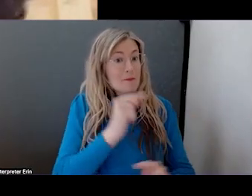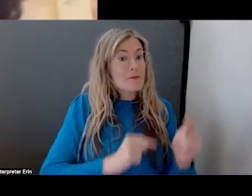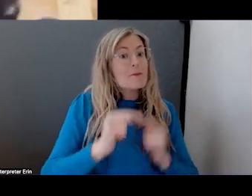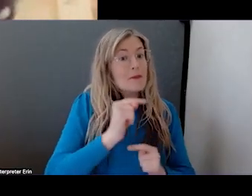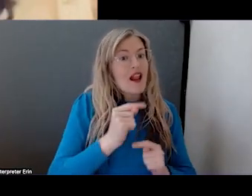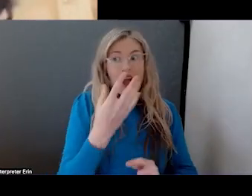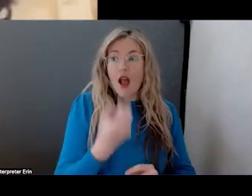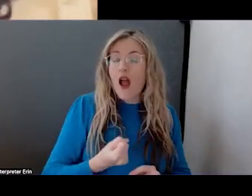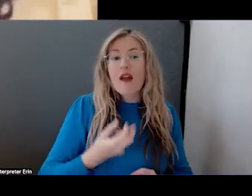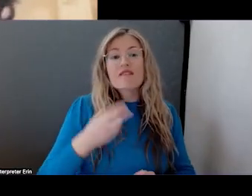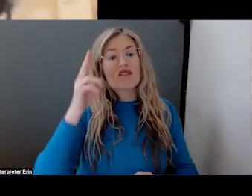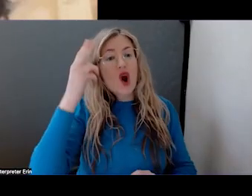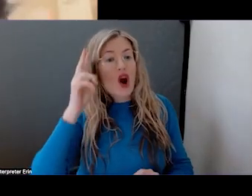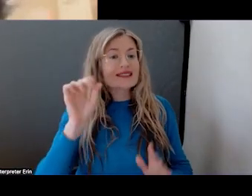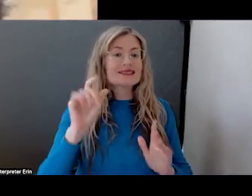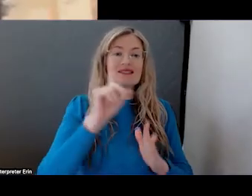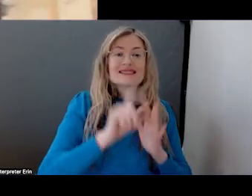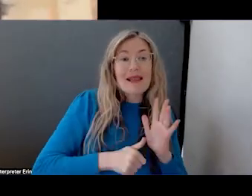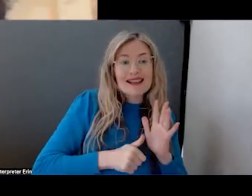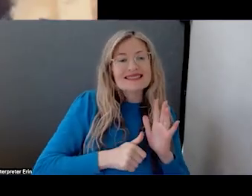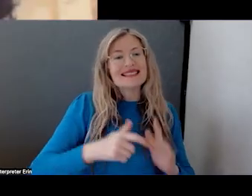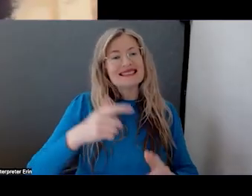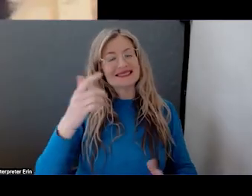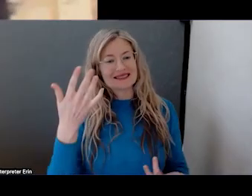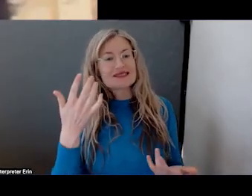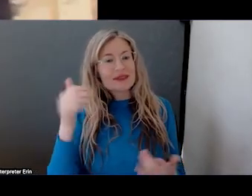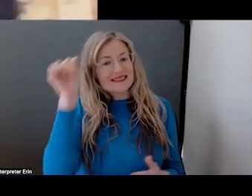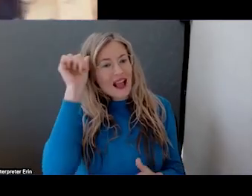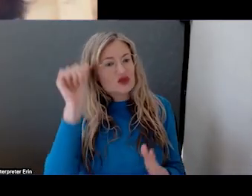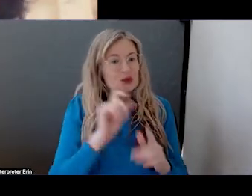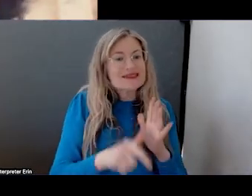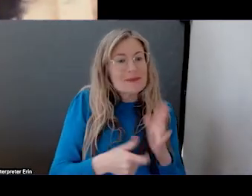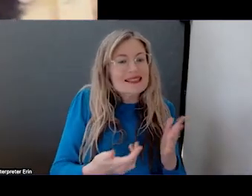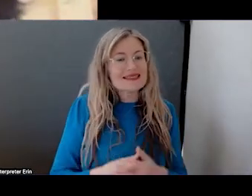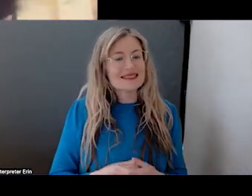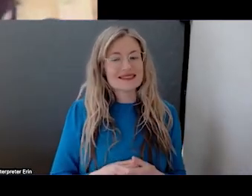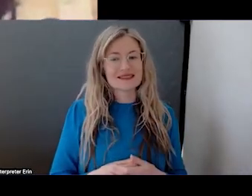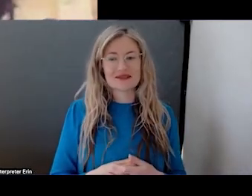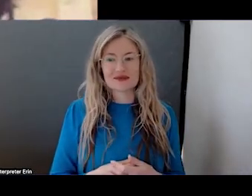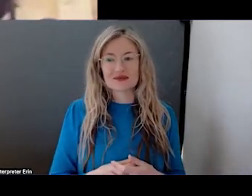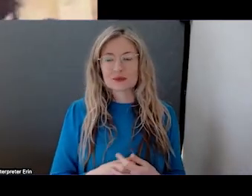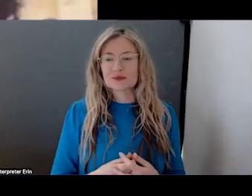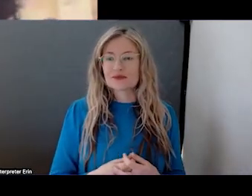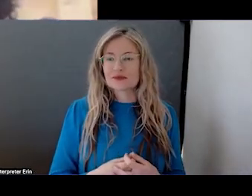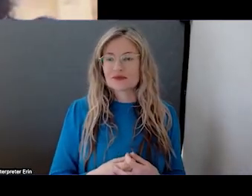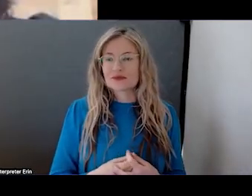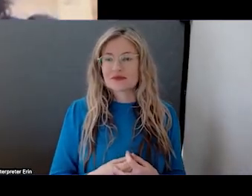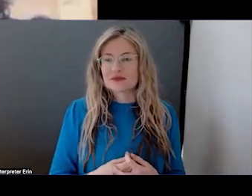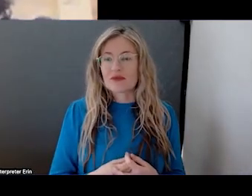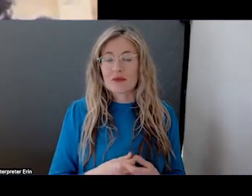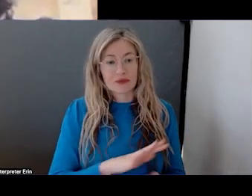cognitive, intellective disabilities, and so on and so forth. And this possibility to participate in the work enriched us very